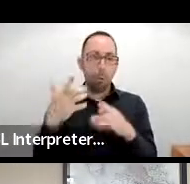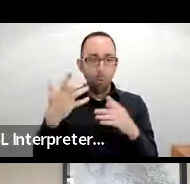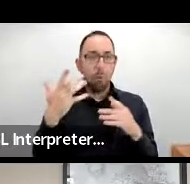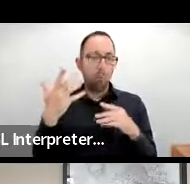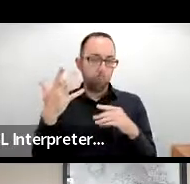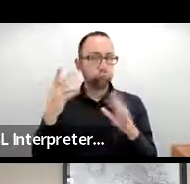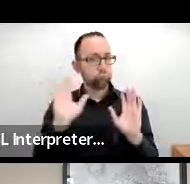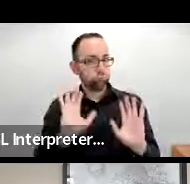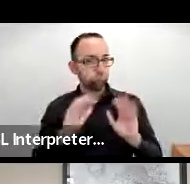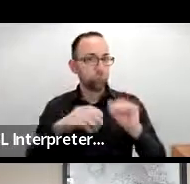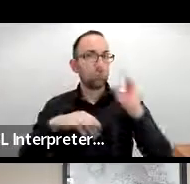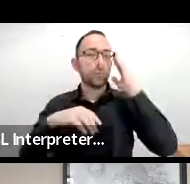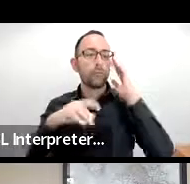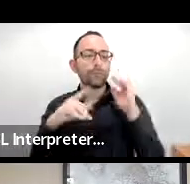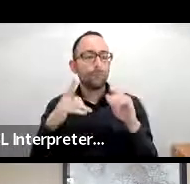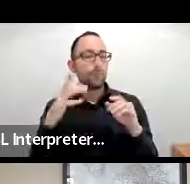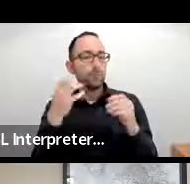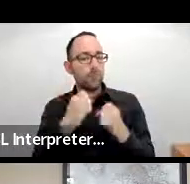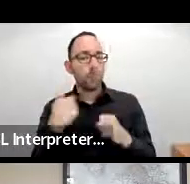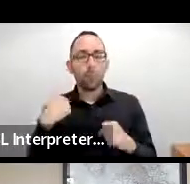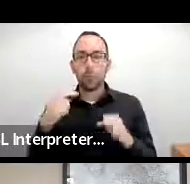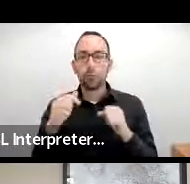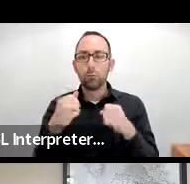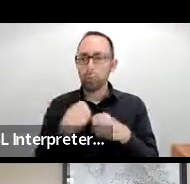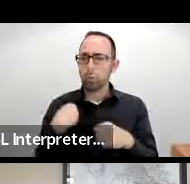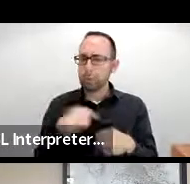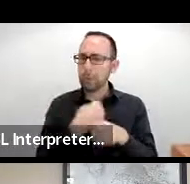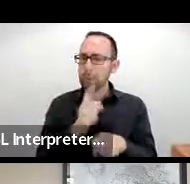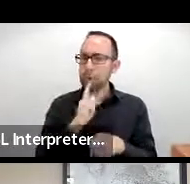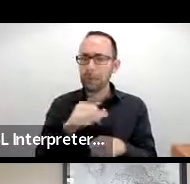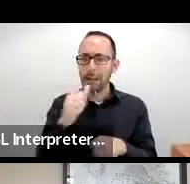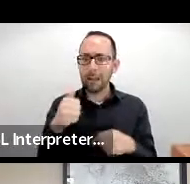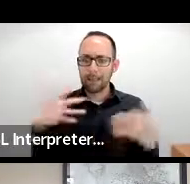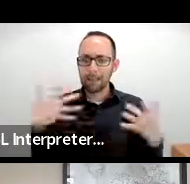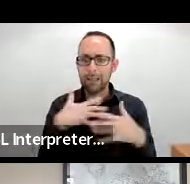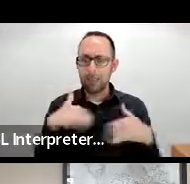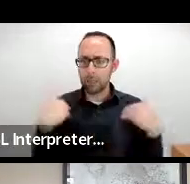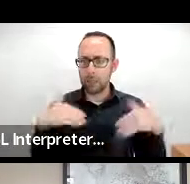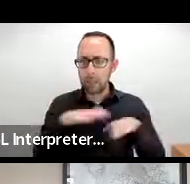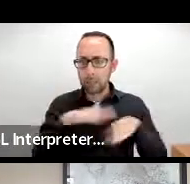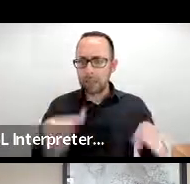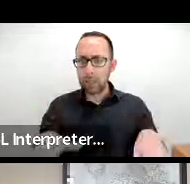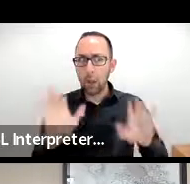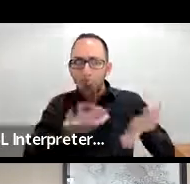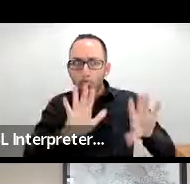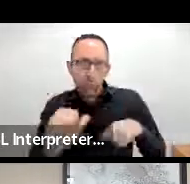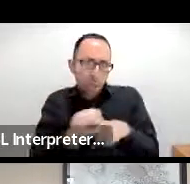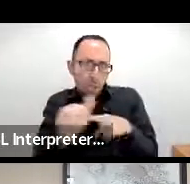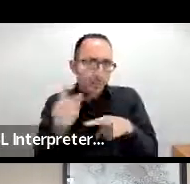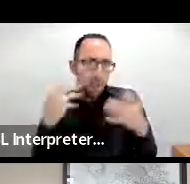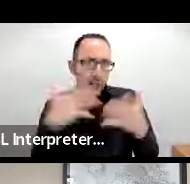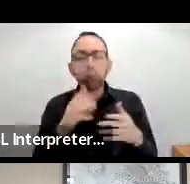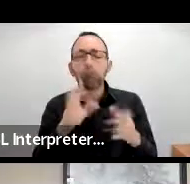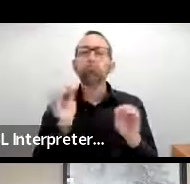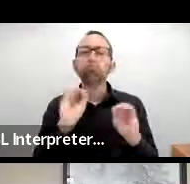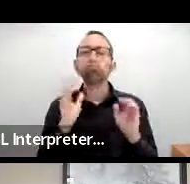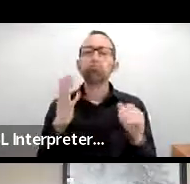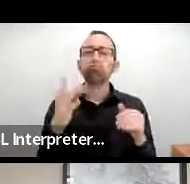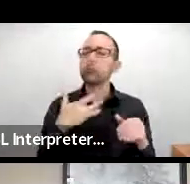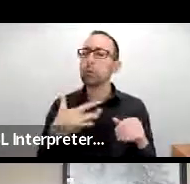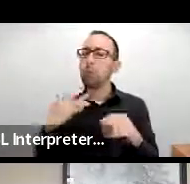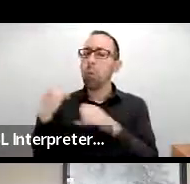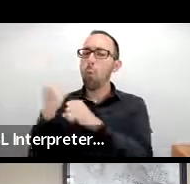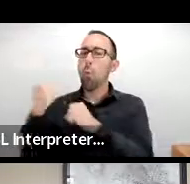aggressive approach with our littles. We are very careful on what we do share with them. A lot of information for the little ones